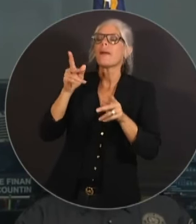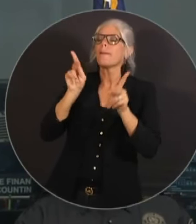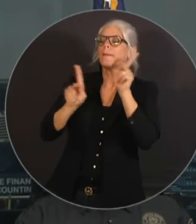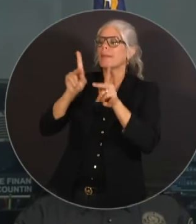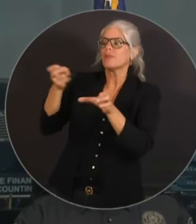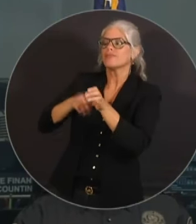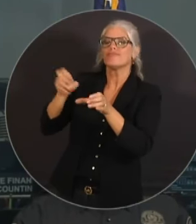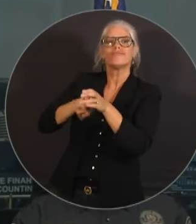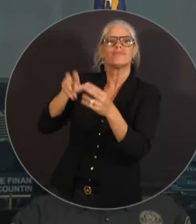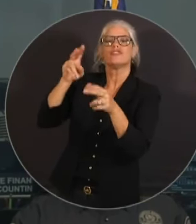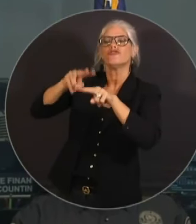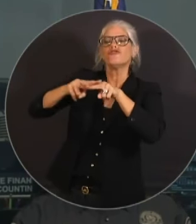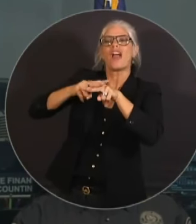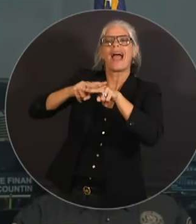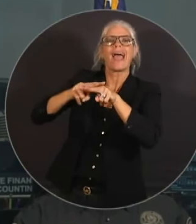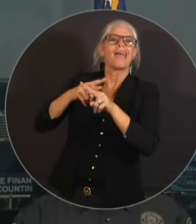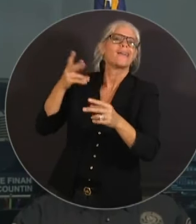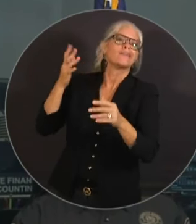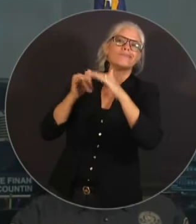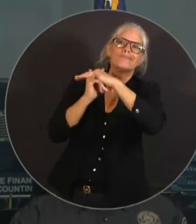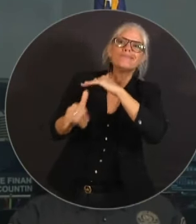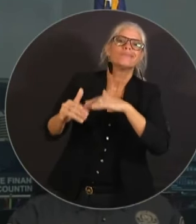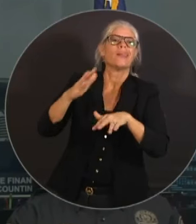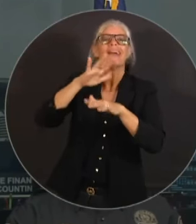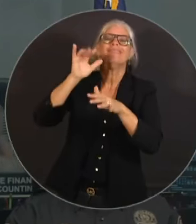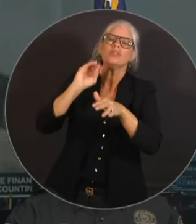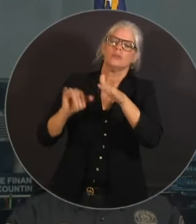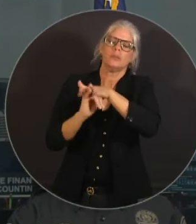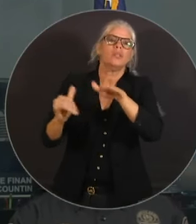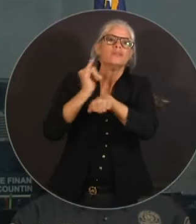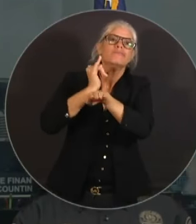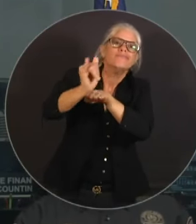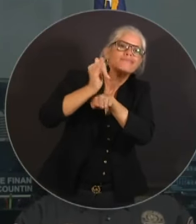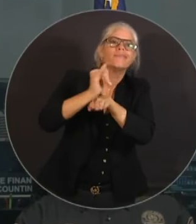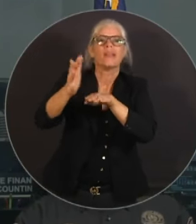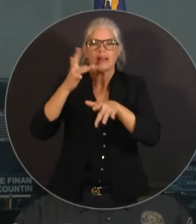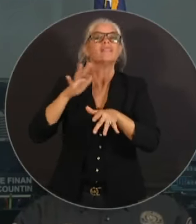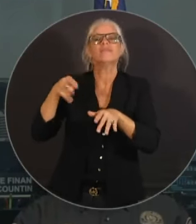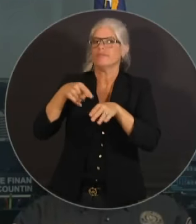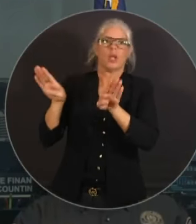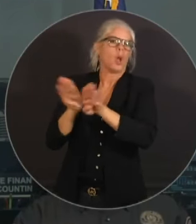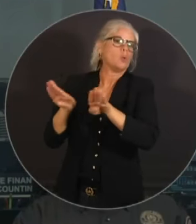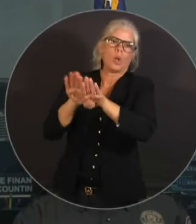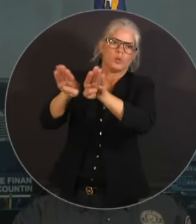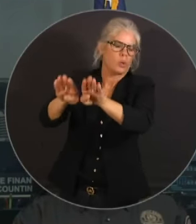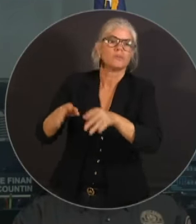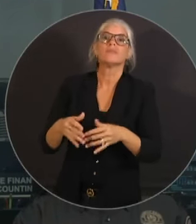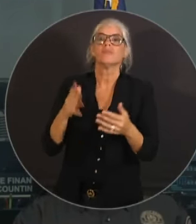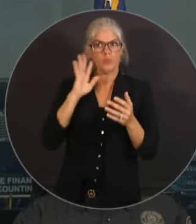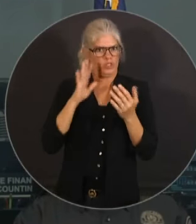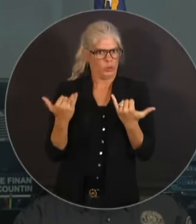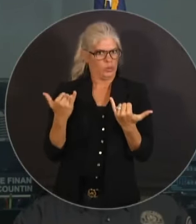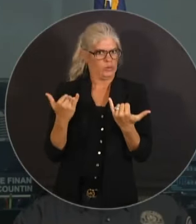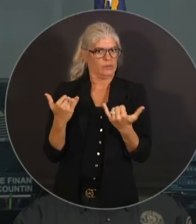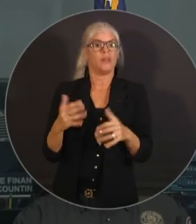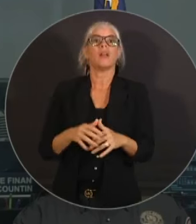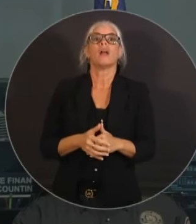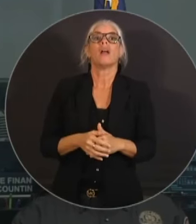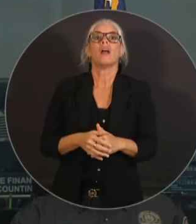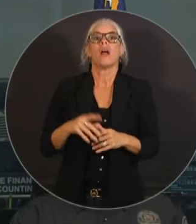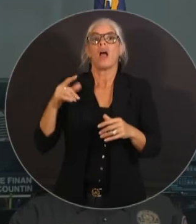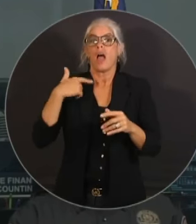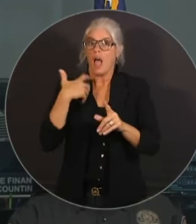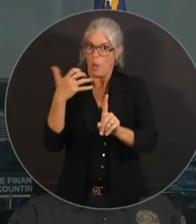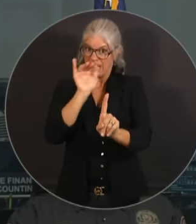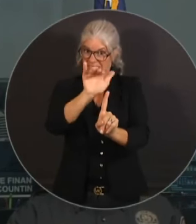also transit agencies will begin suspending normal service throughout the day today. To conclude, I want to remind